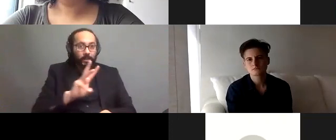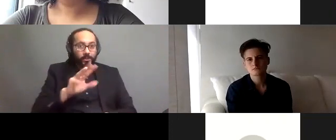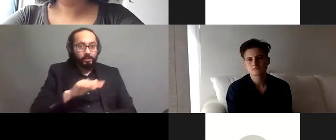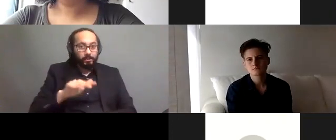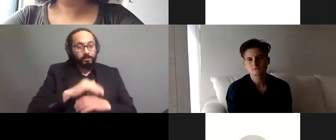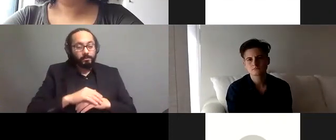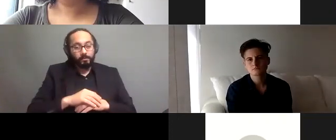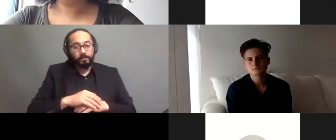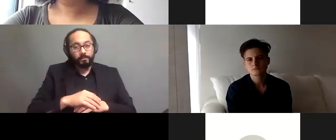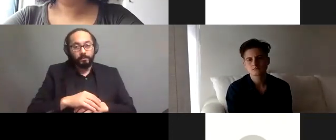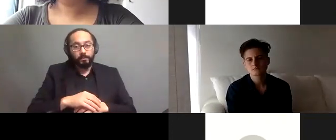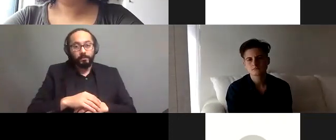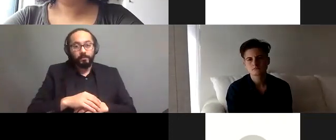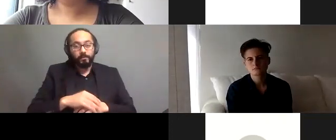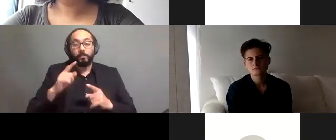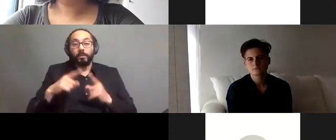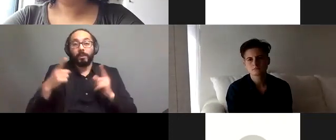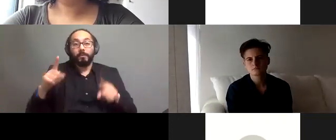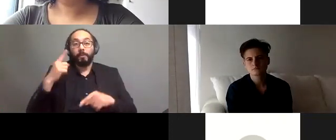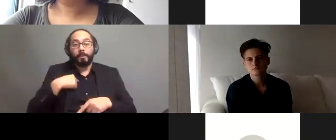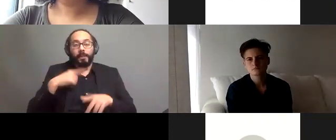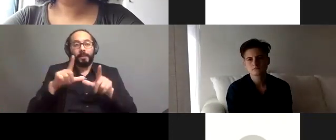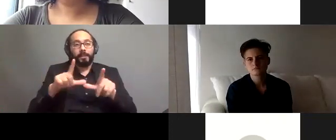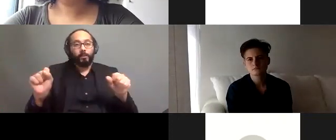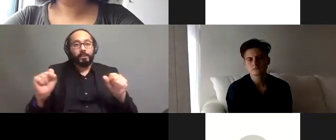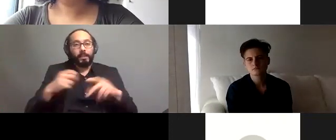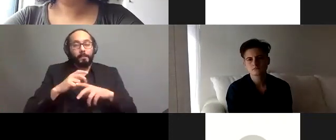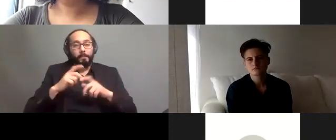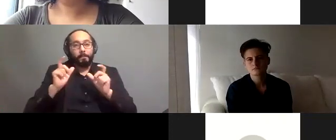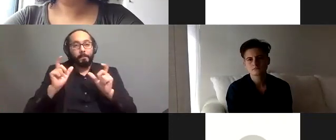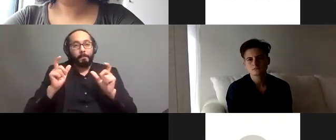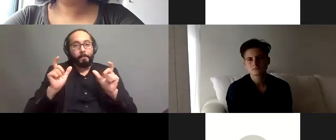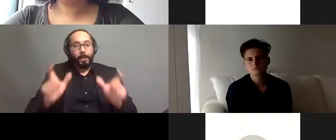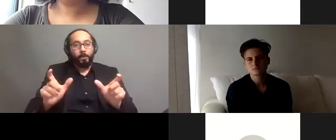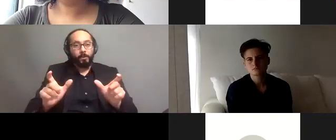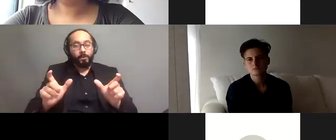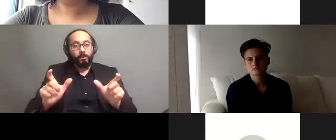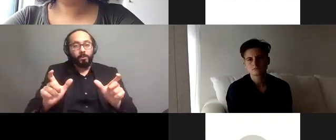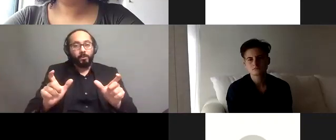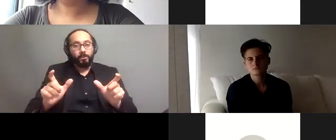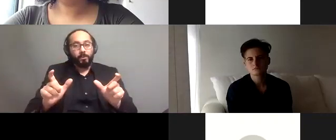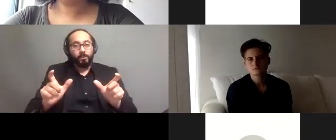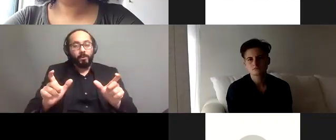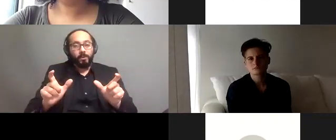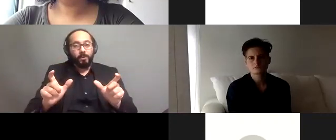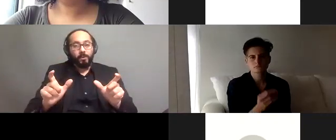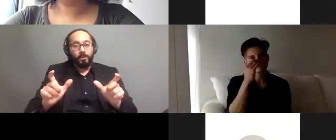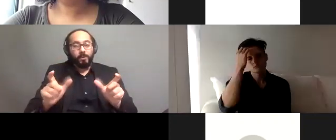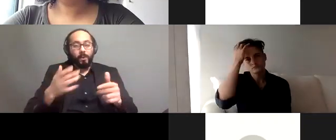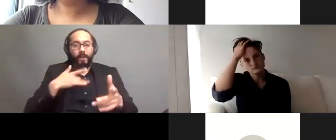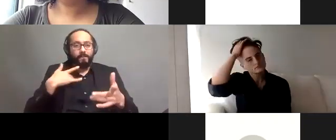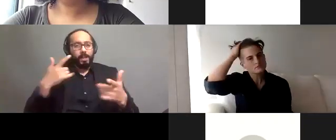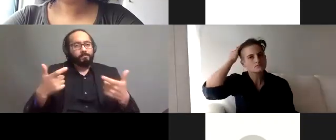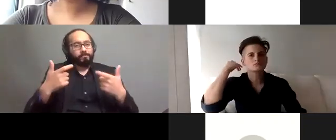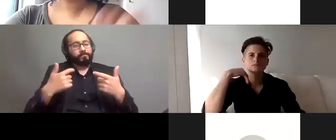was linguistic barriers, for sure, because you know, the fact that